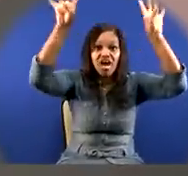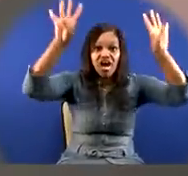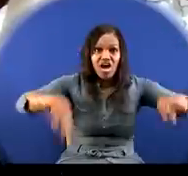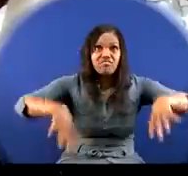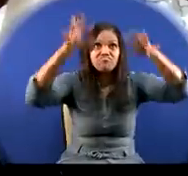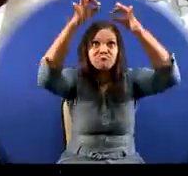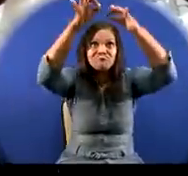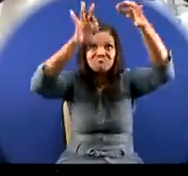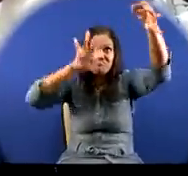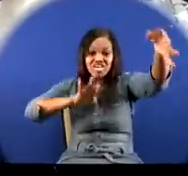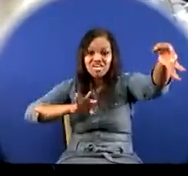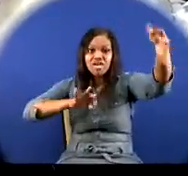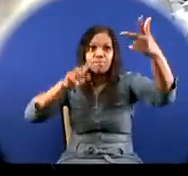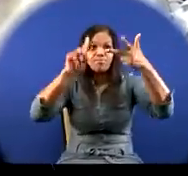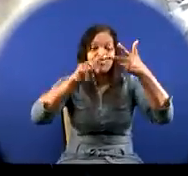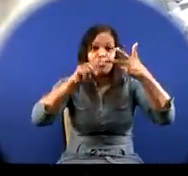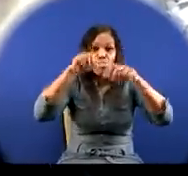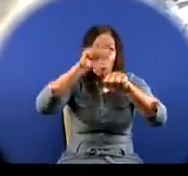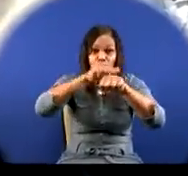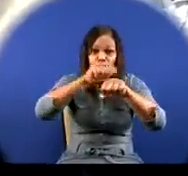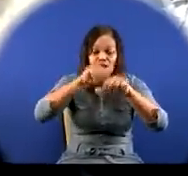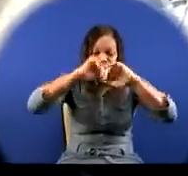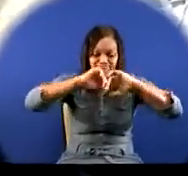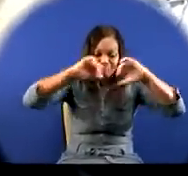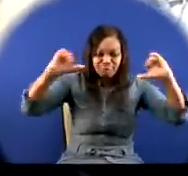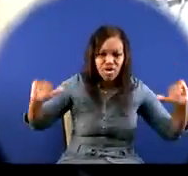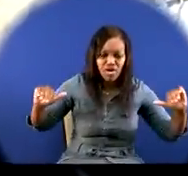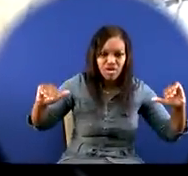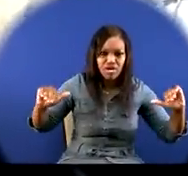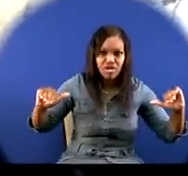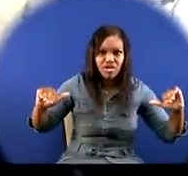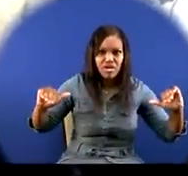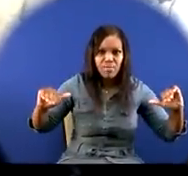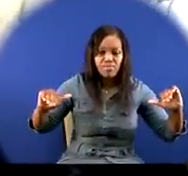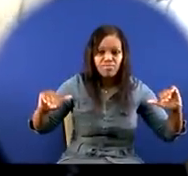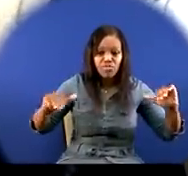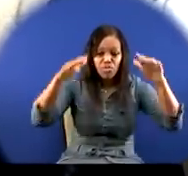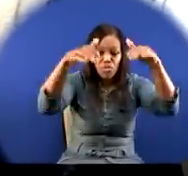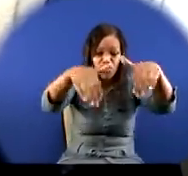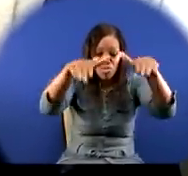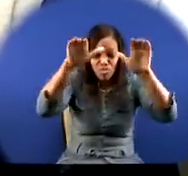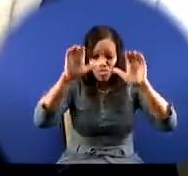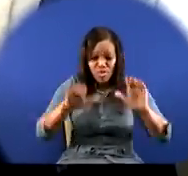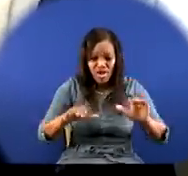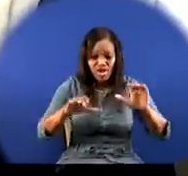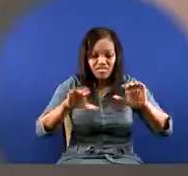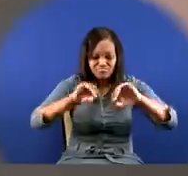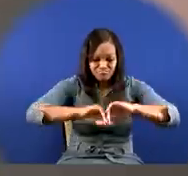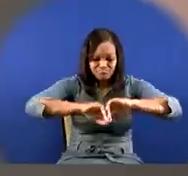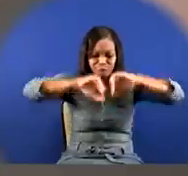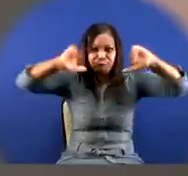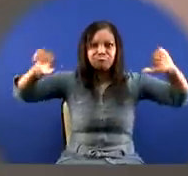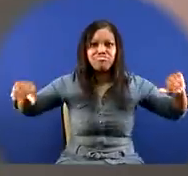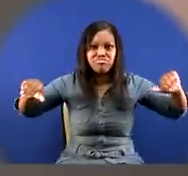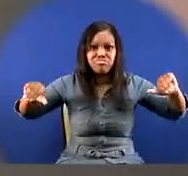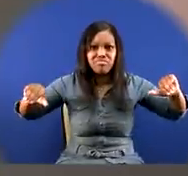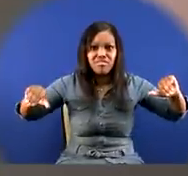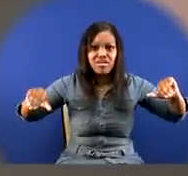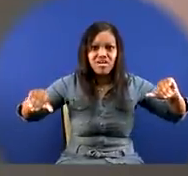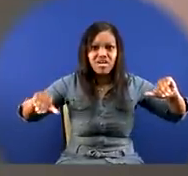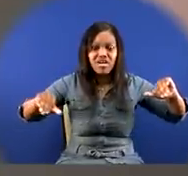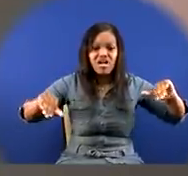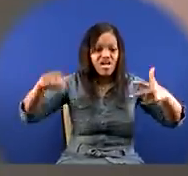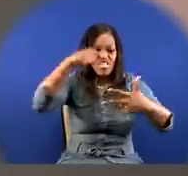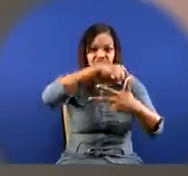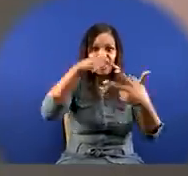rent, rocks split, graves open. Although